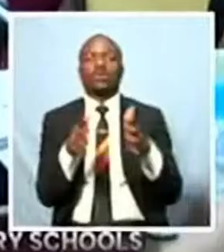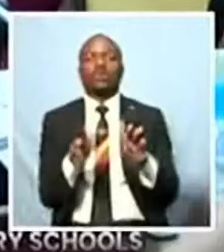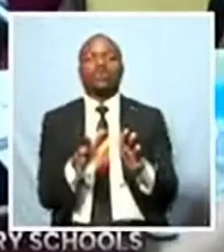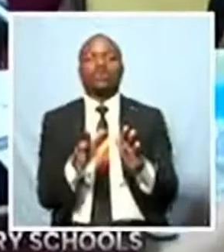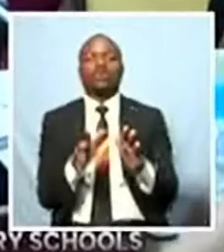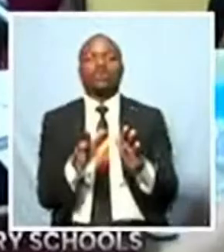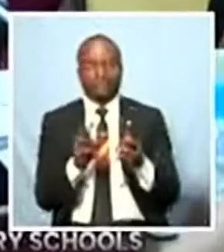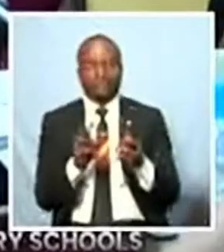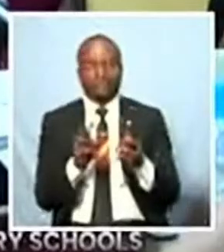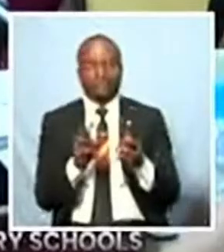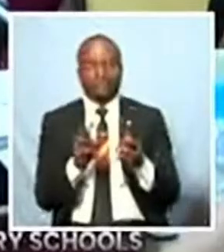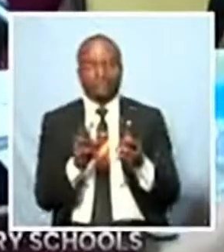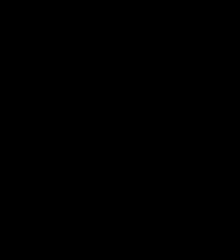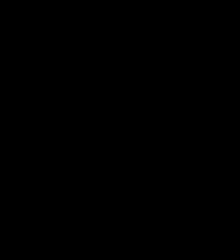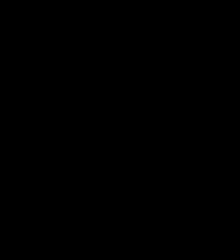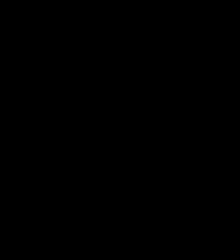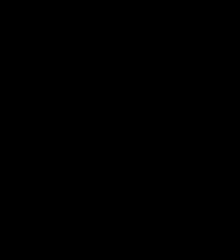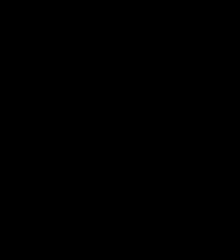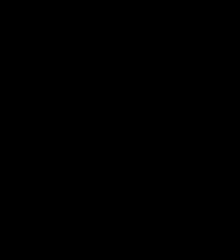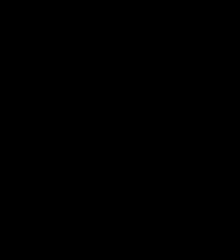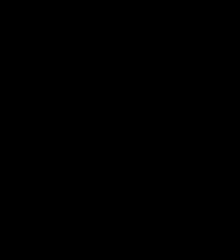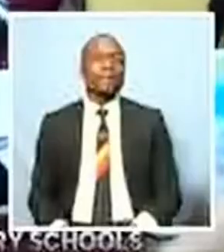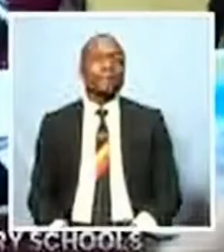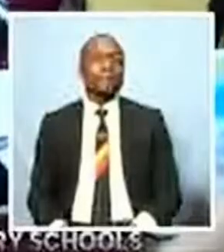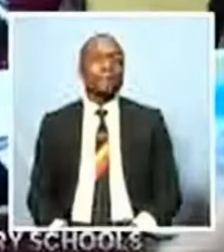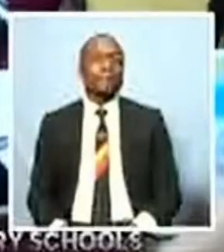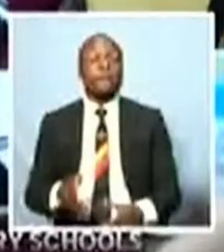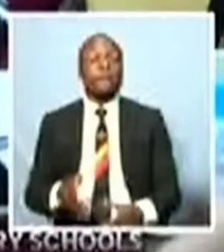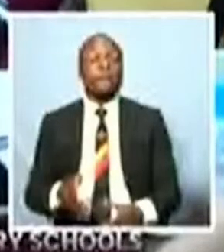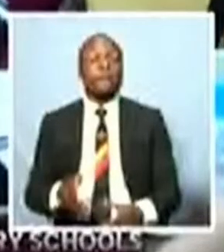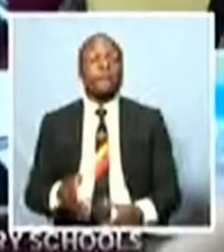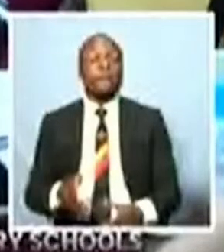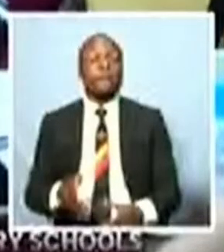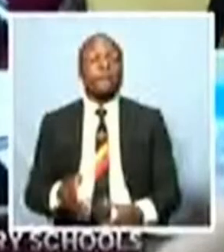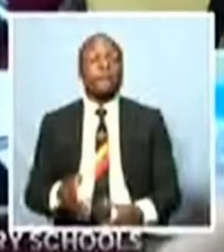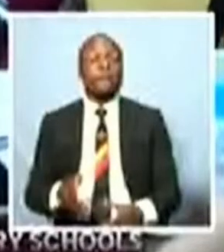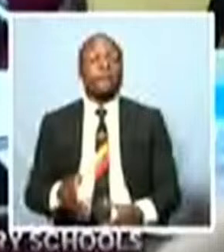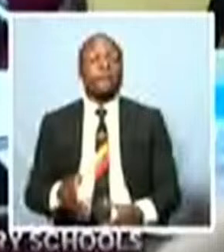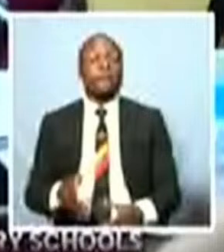the other is the aspect of these teachers